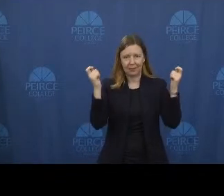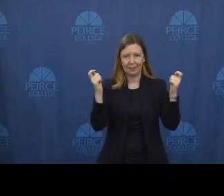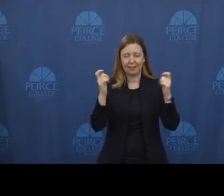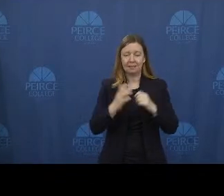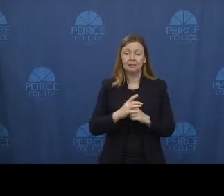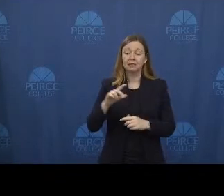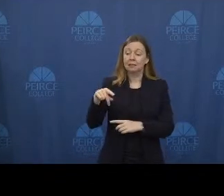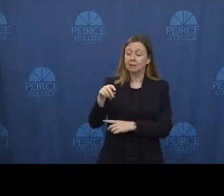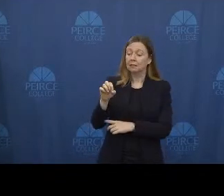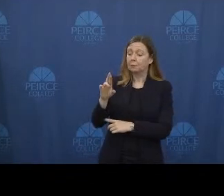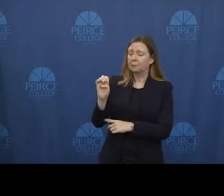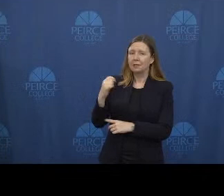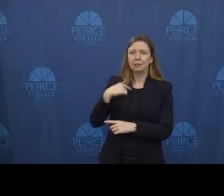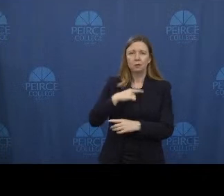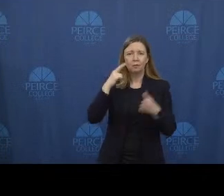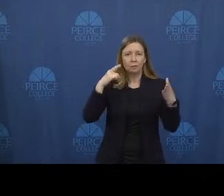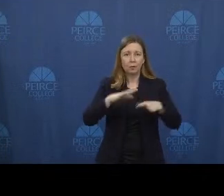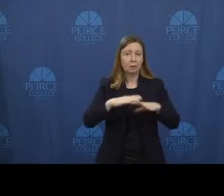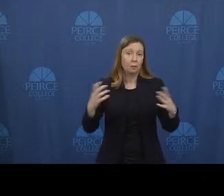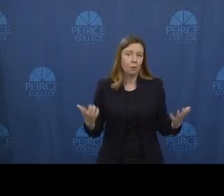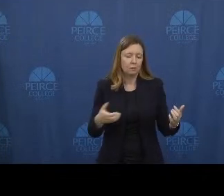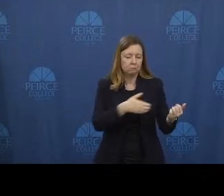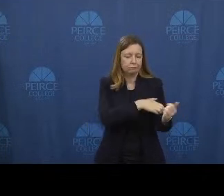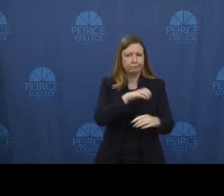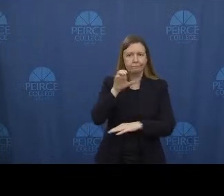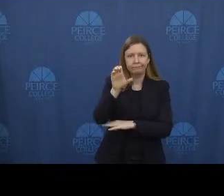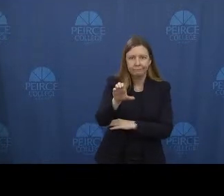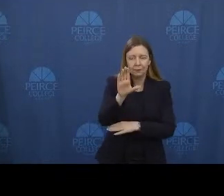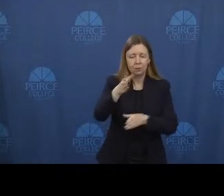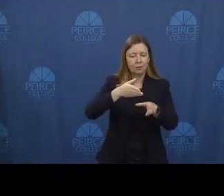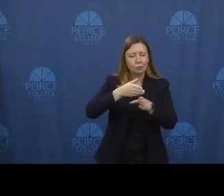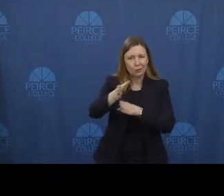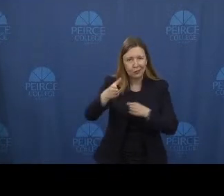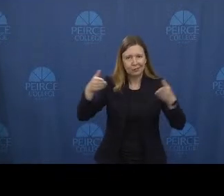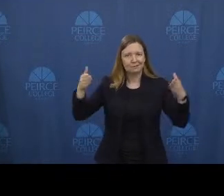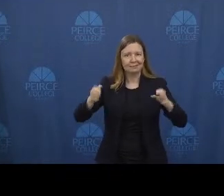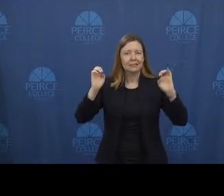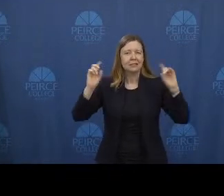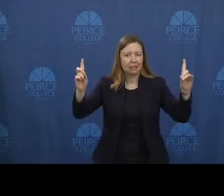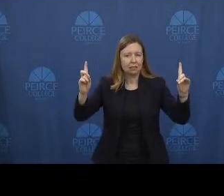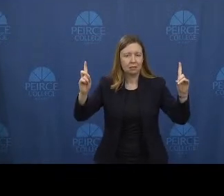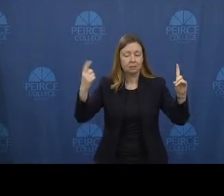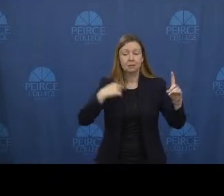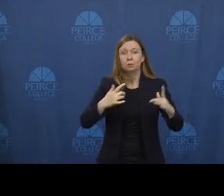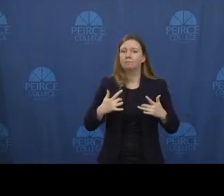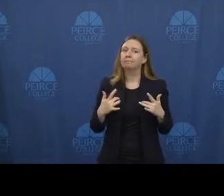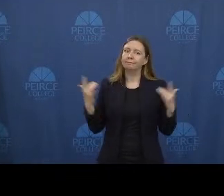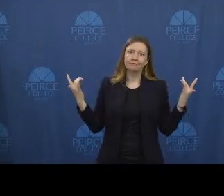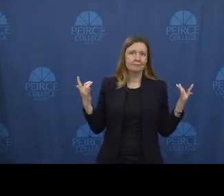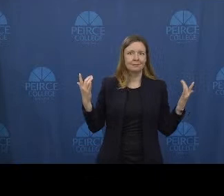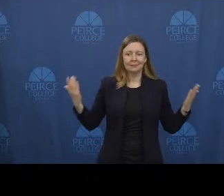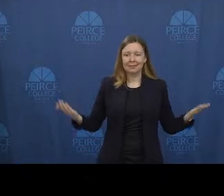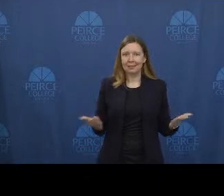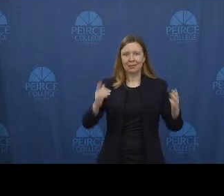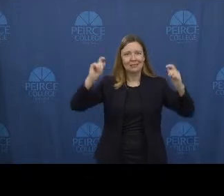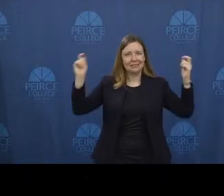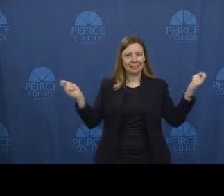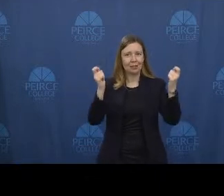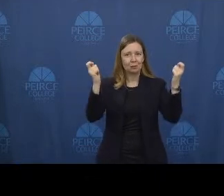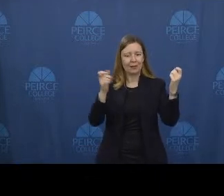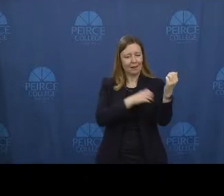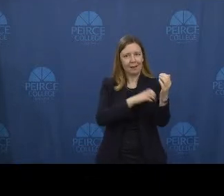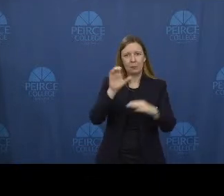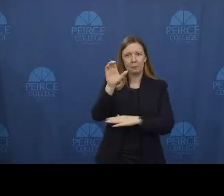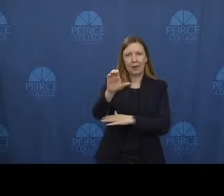we're focused on empowering you through a career-focused education, and we're excited to be celebrating that